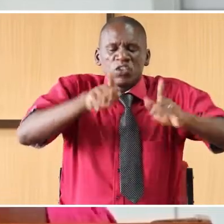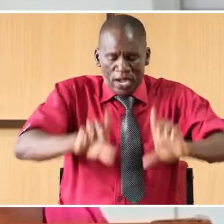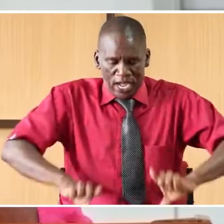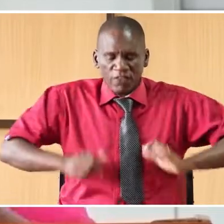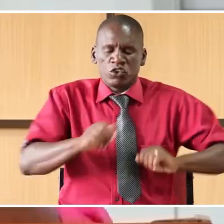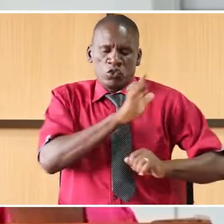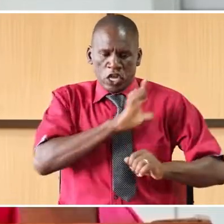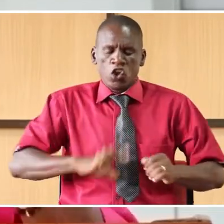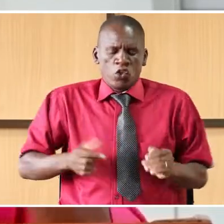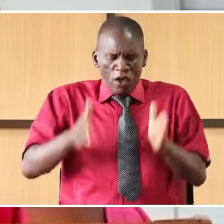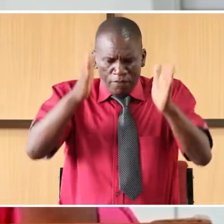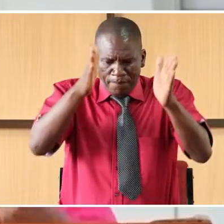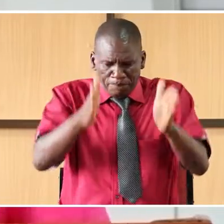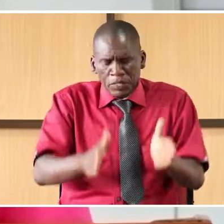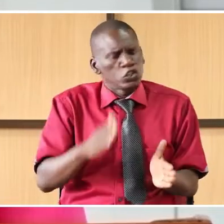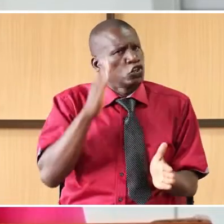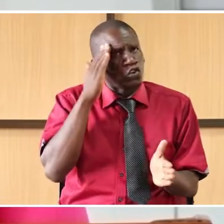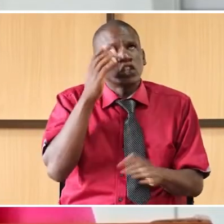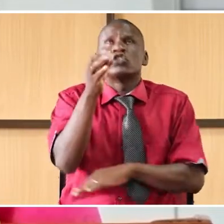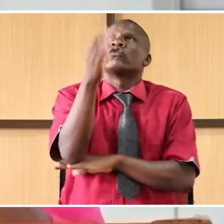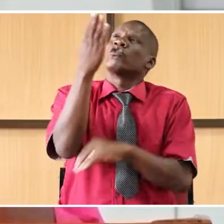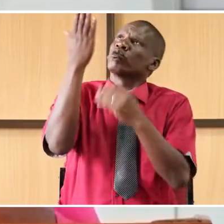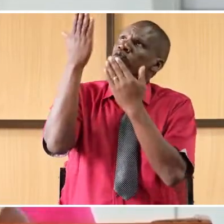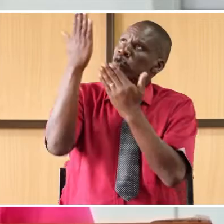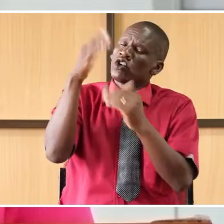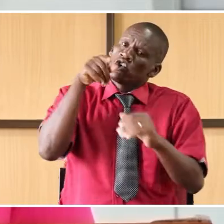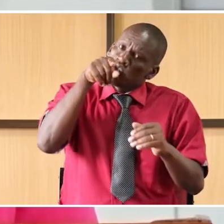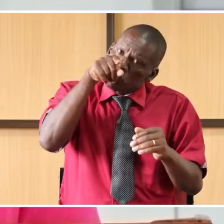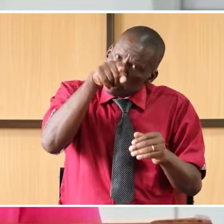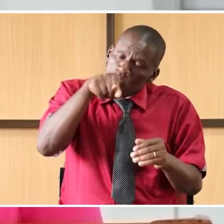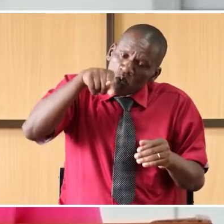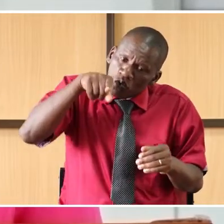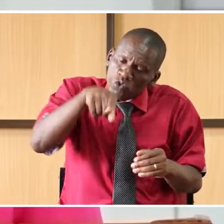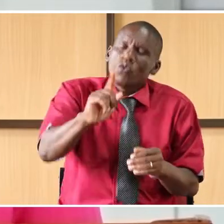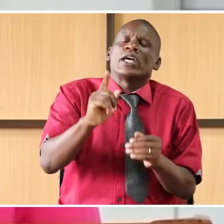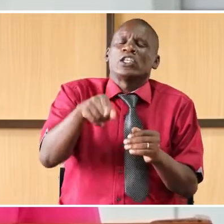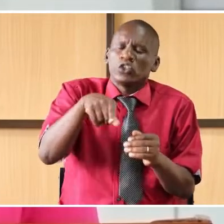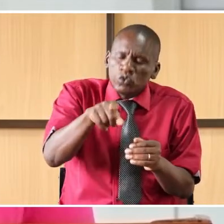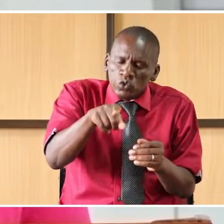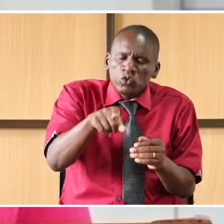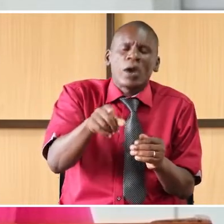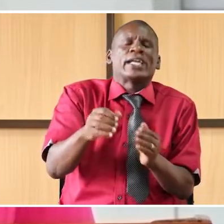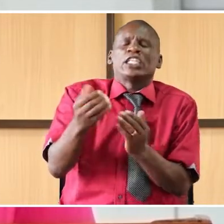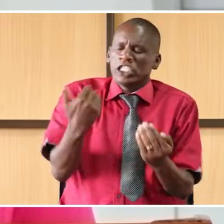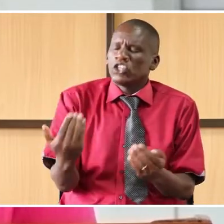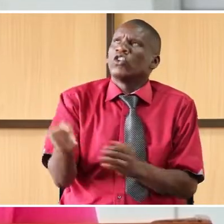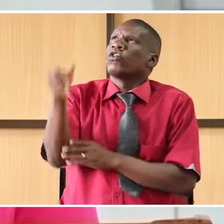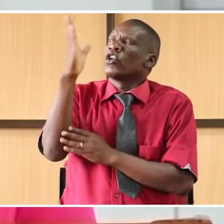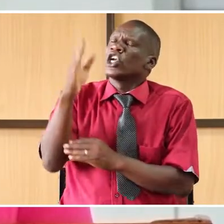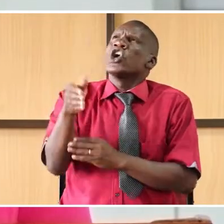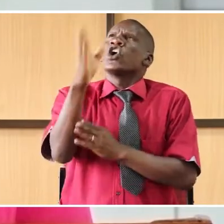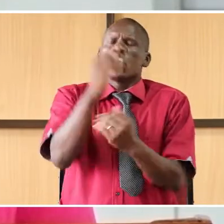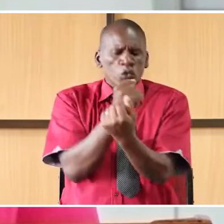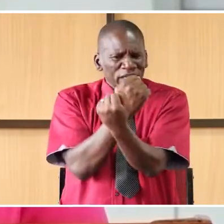You have a personal knowledge with him. You are his child. So God says he will deliver us. He